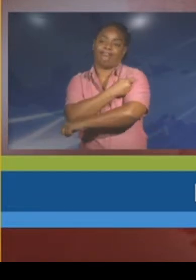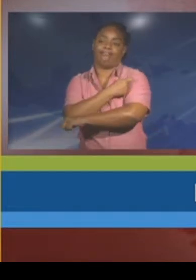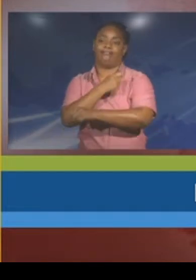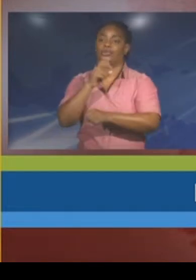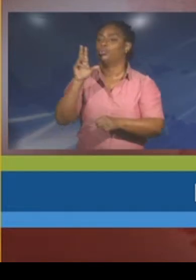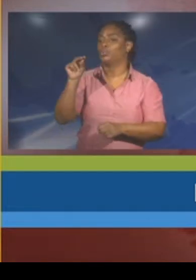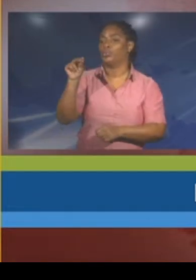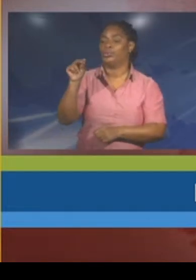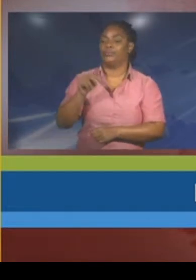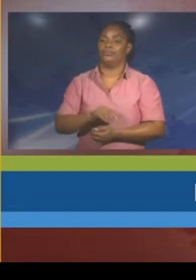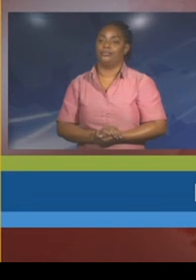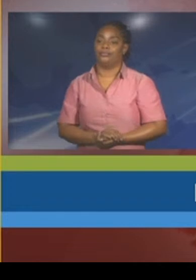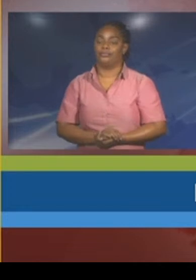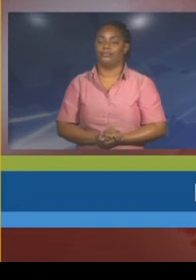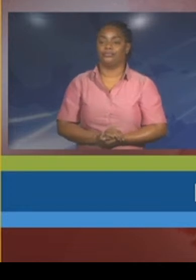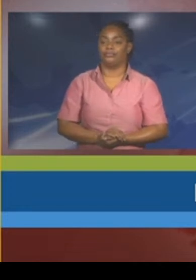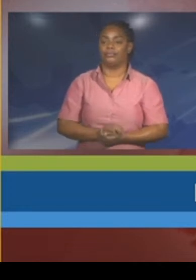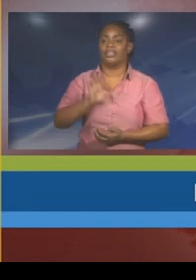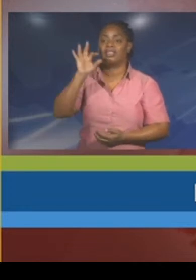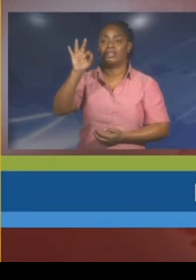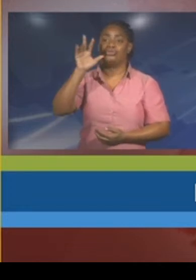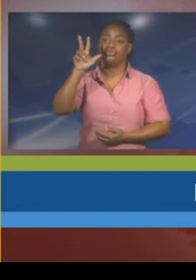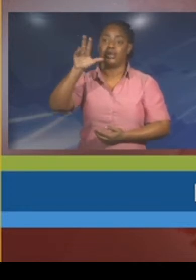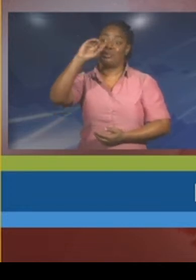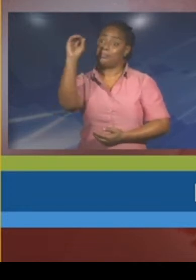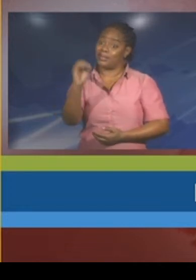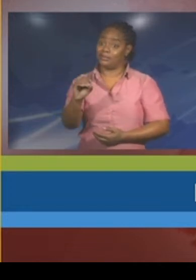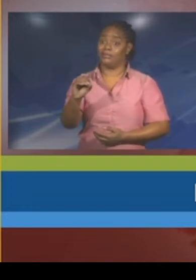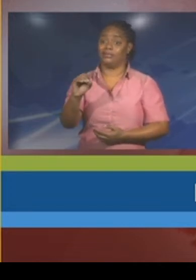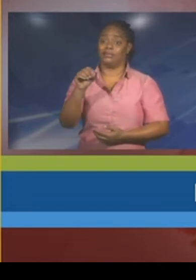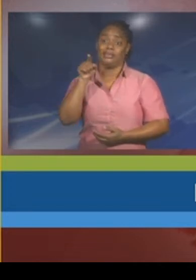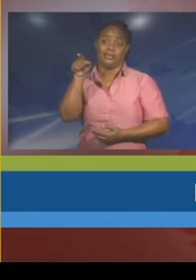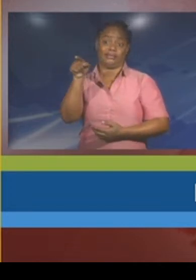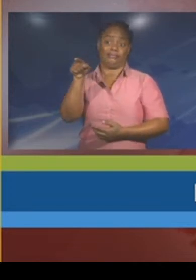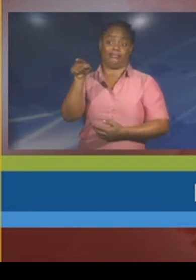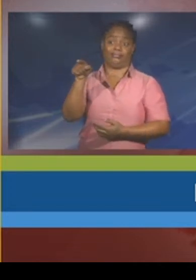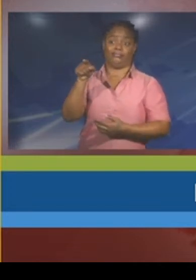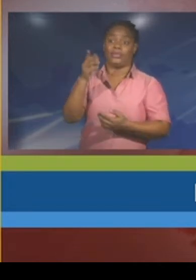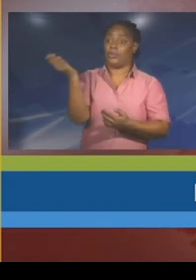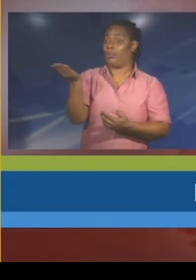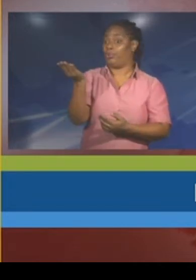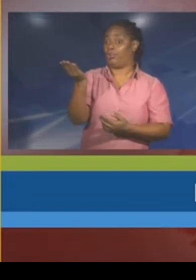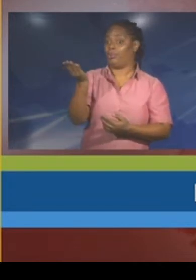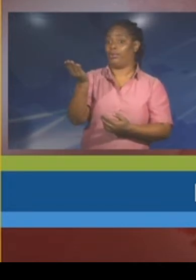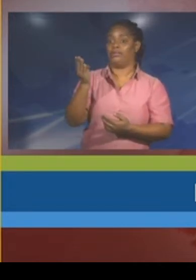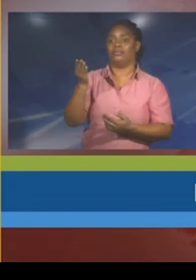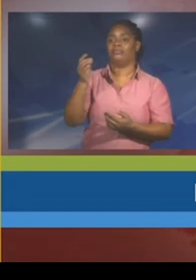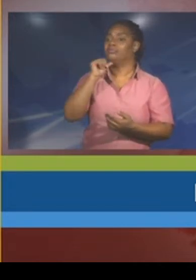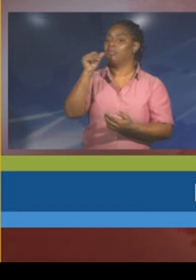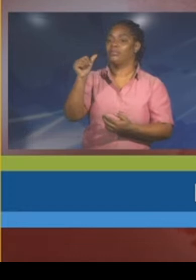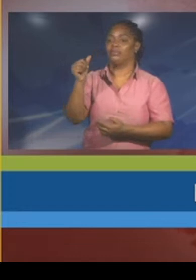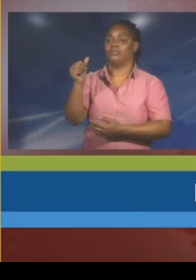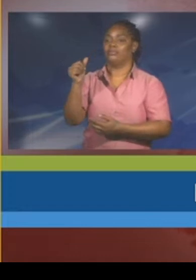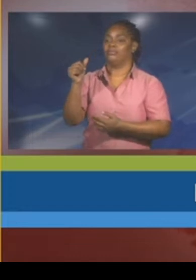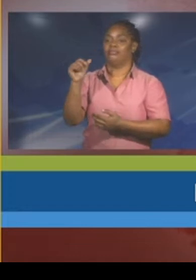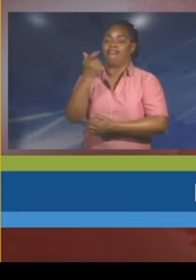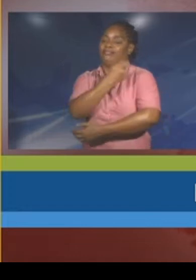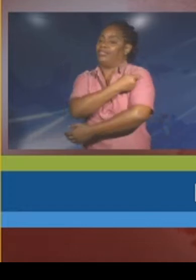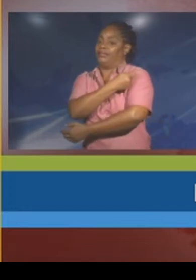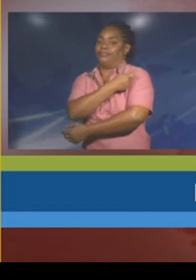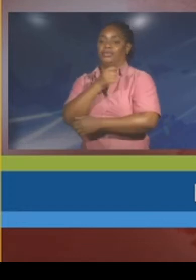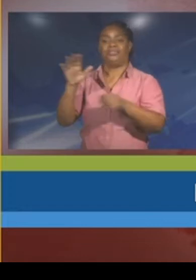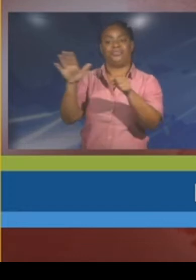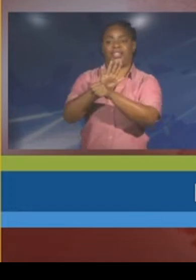upwards of 93% roughly in terms of our deaths have not been fully vaccinated. By way of a further breakdown of